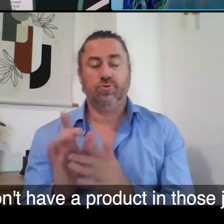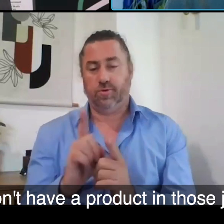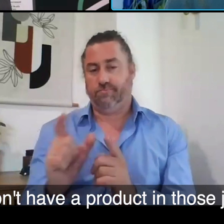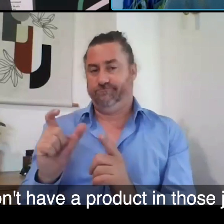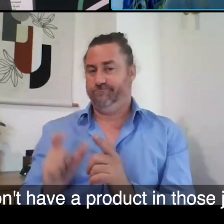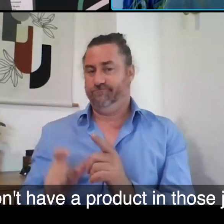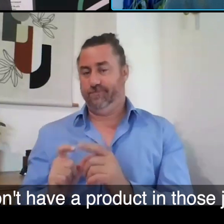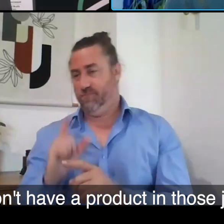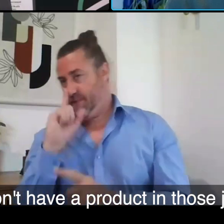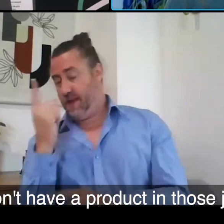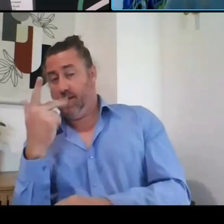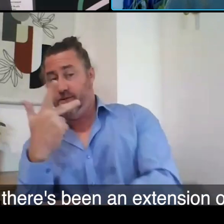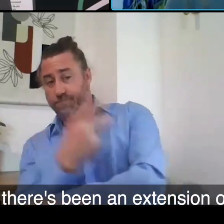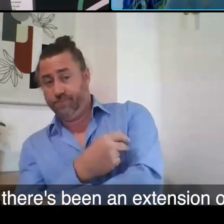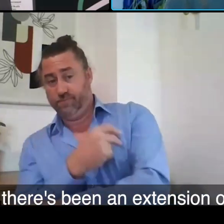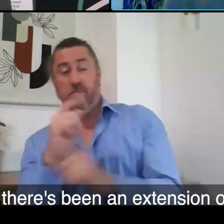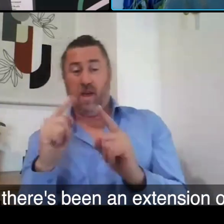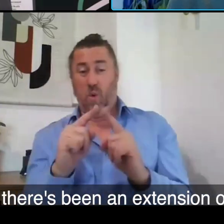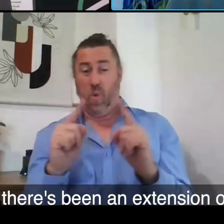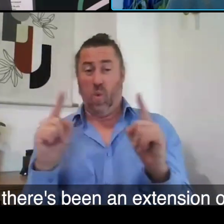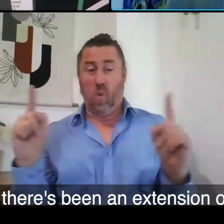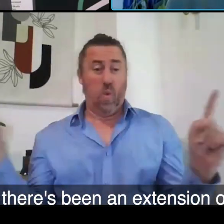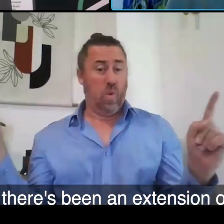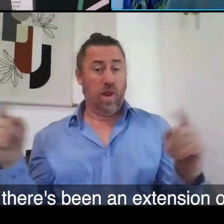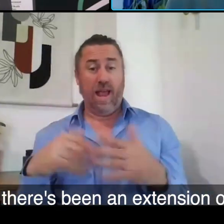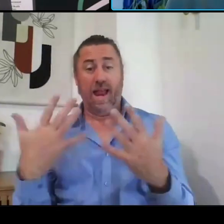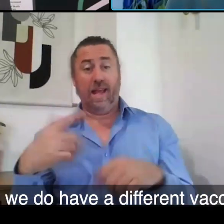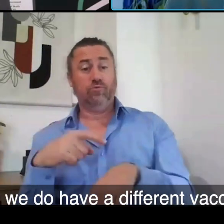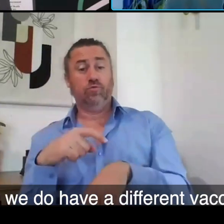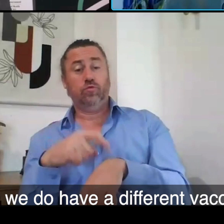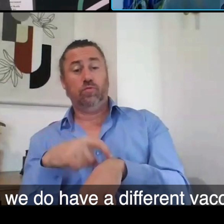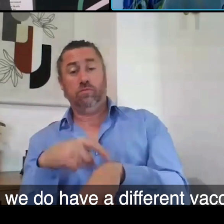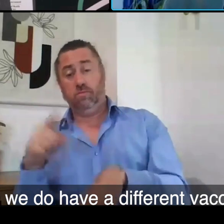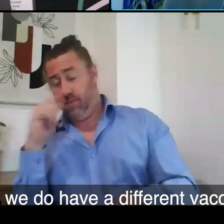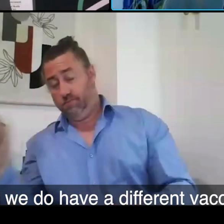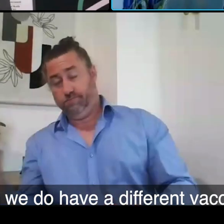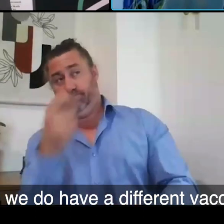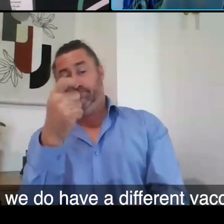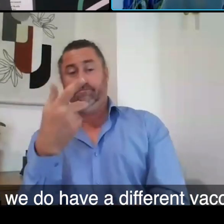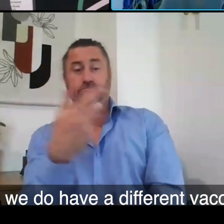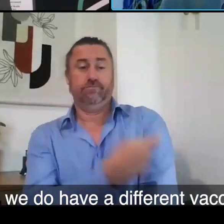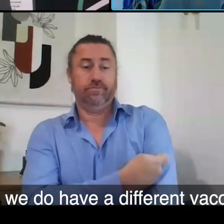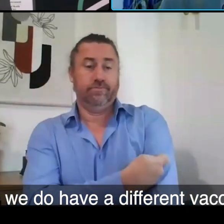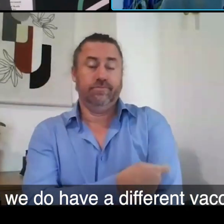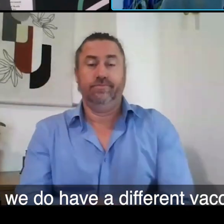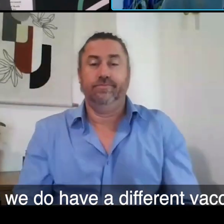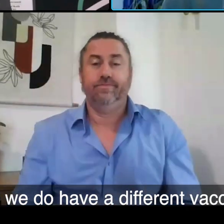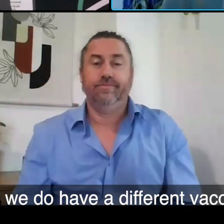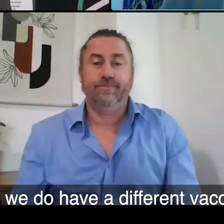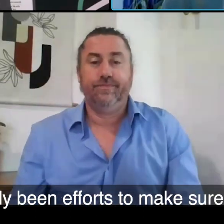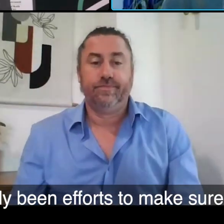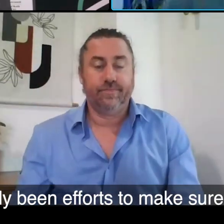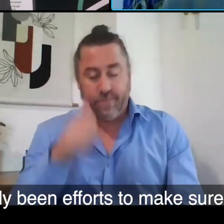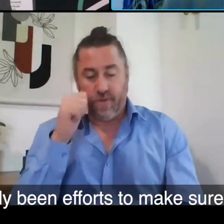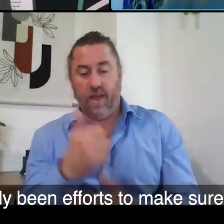those jurisdictions. So certainly there's been extension of the expiry, acknowledging we do have a different vaccine each